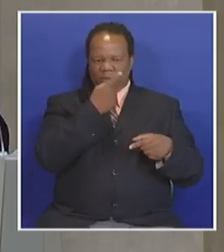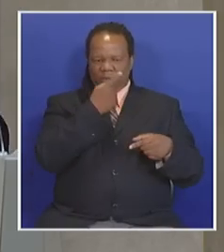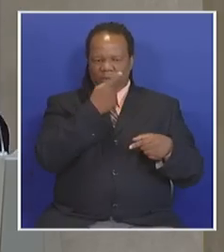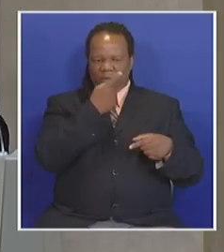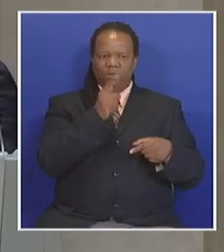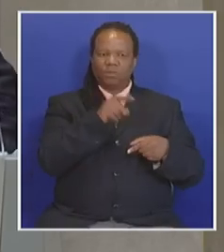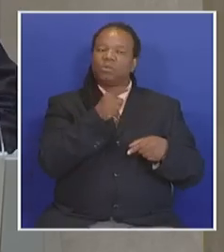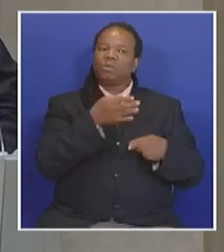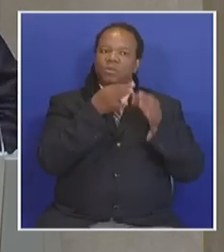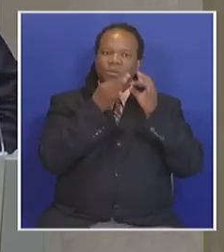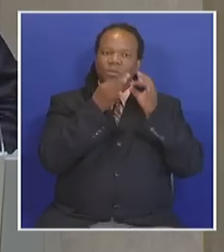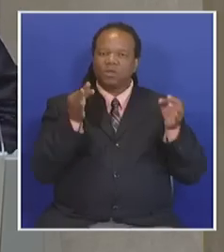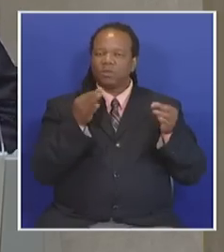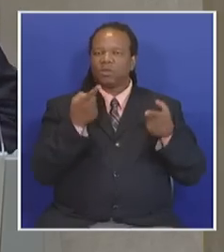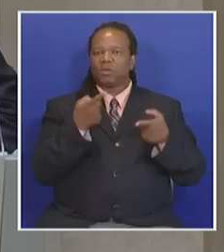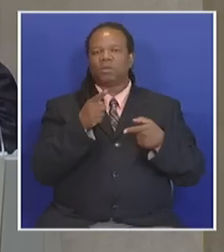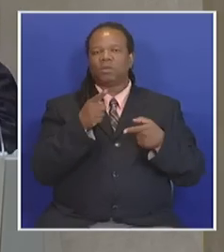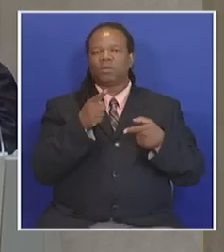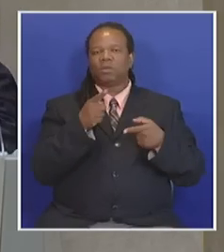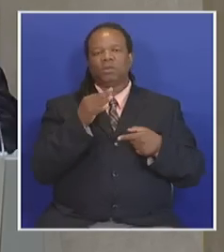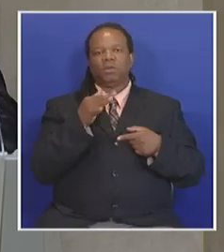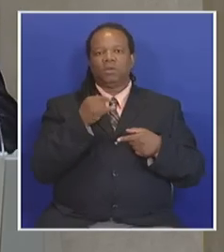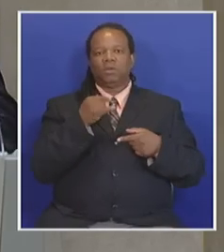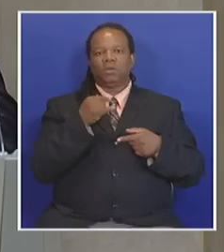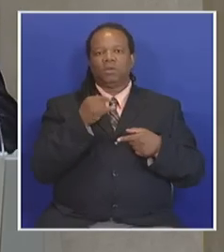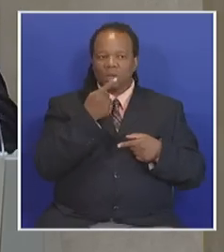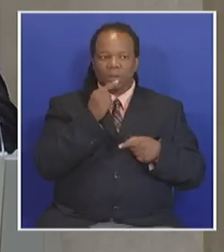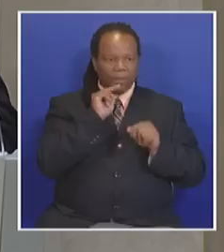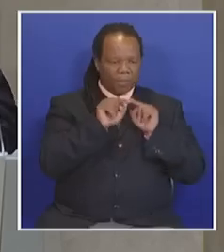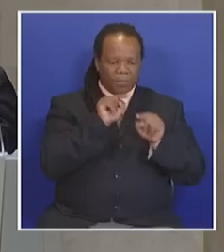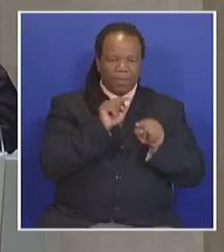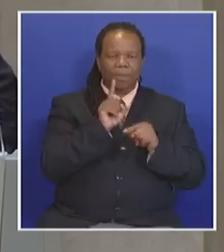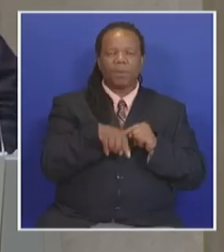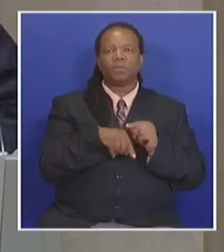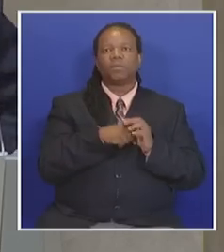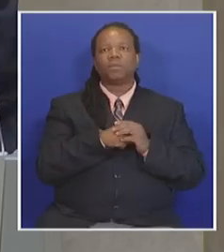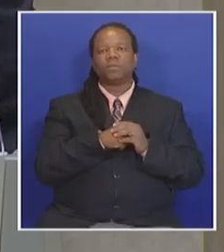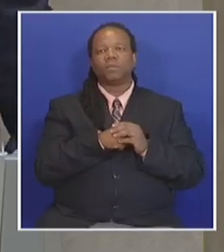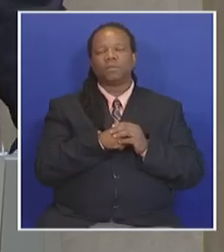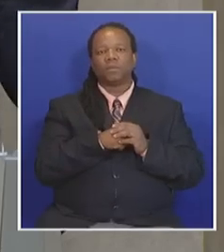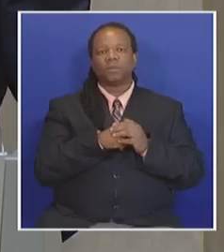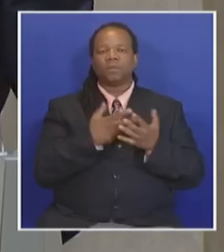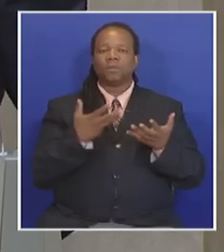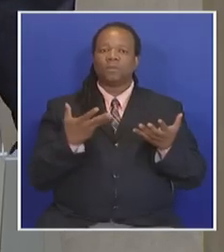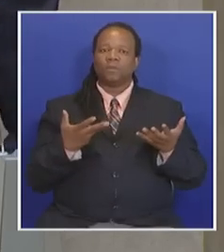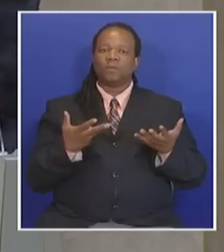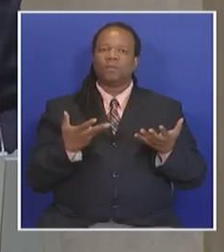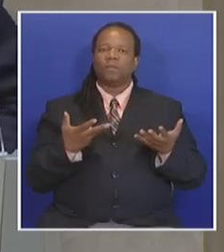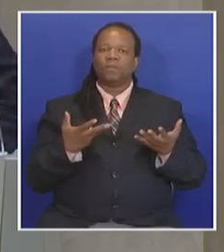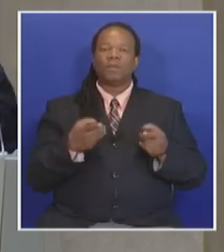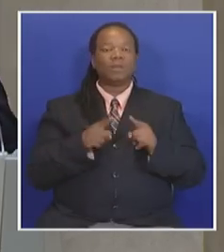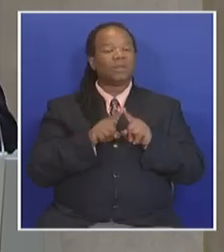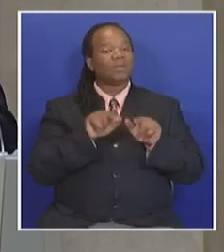on inciting attacks on other races, as that flies in the face of